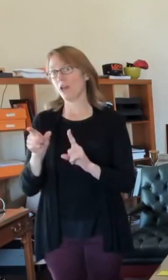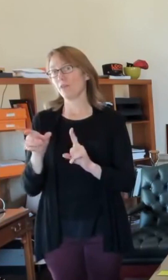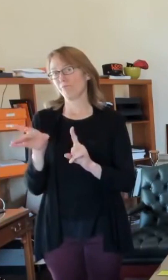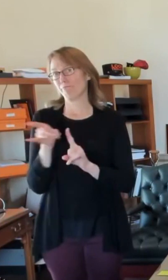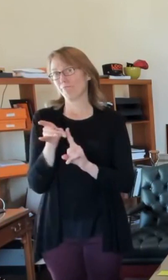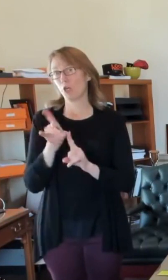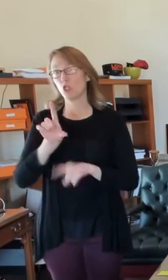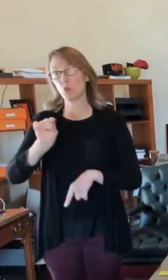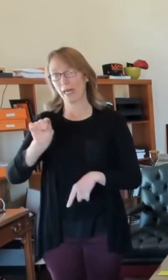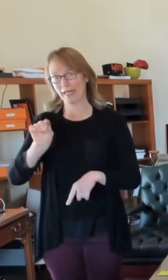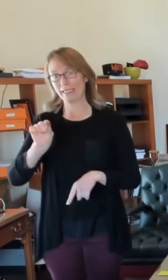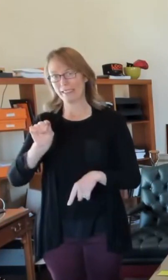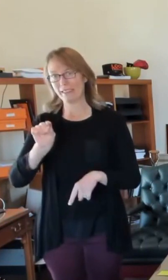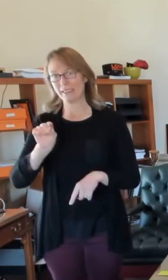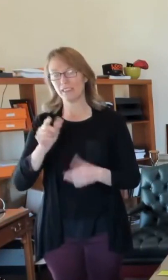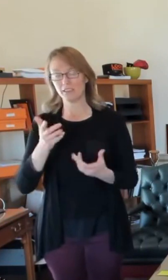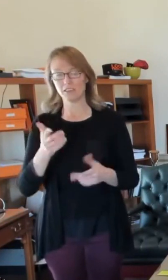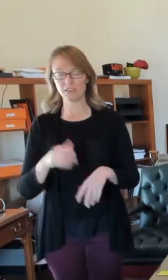very significant numbers.